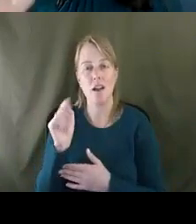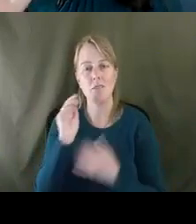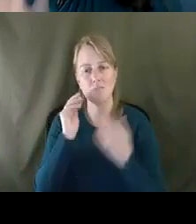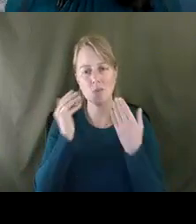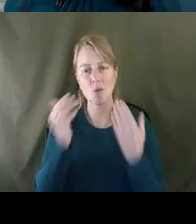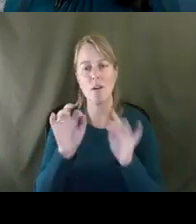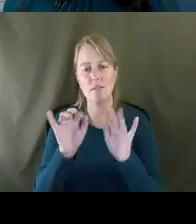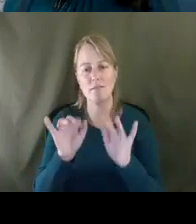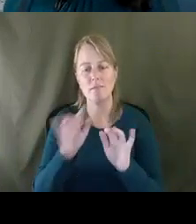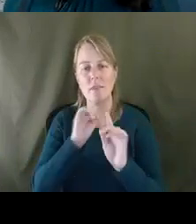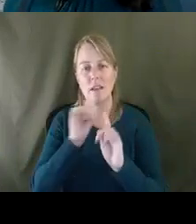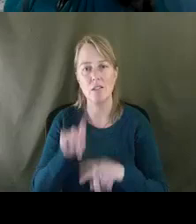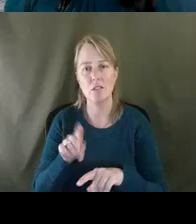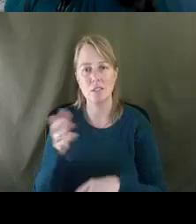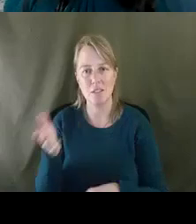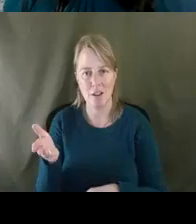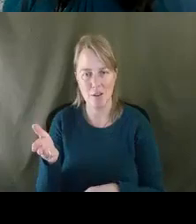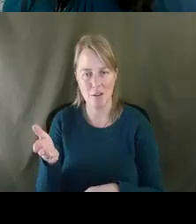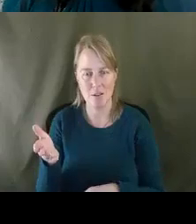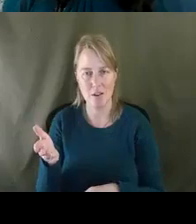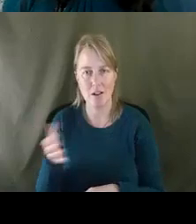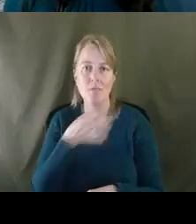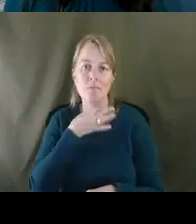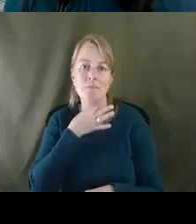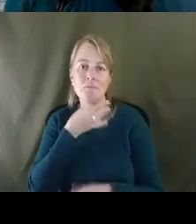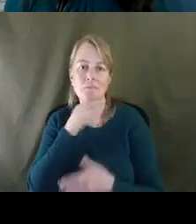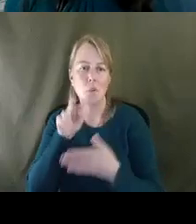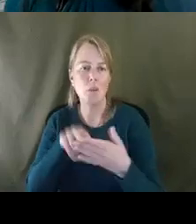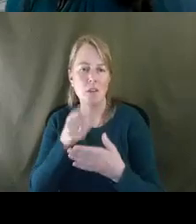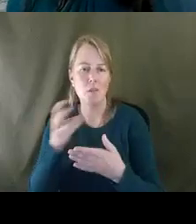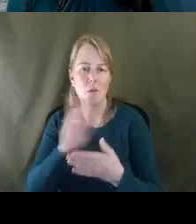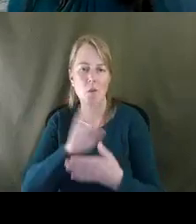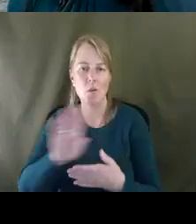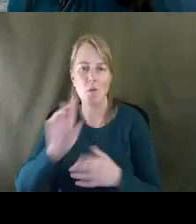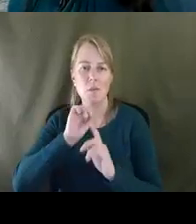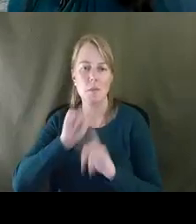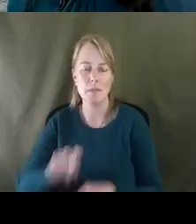and type your answers in there. I'd love to read through a few of your responses.